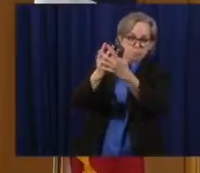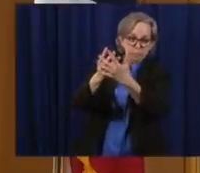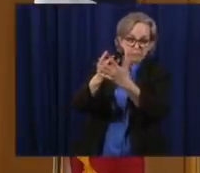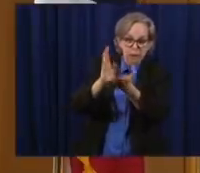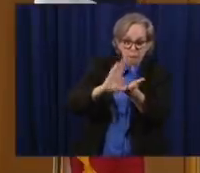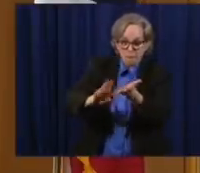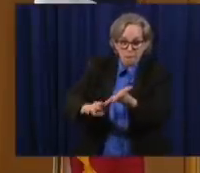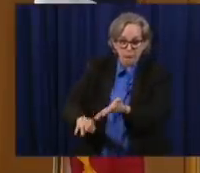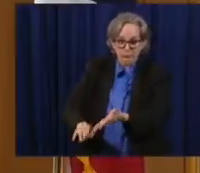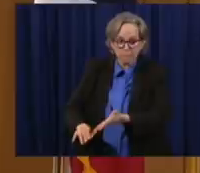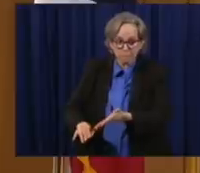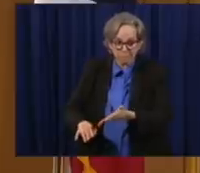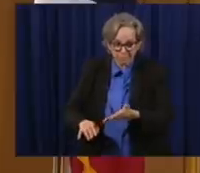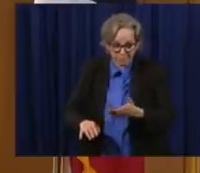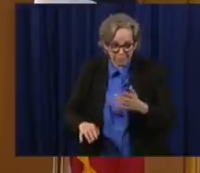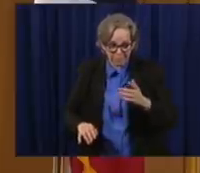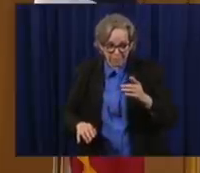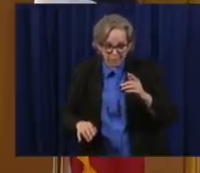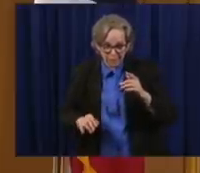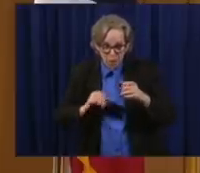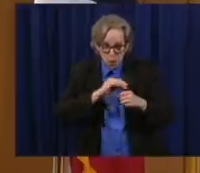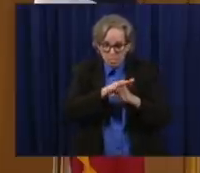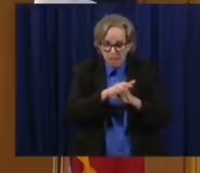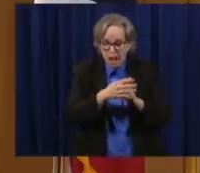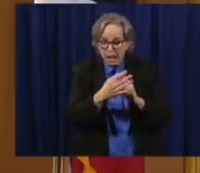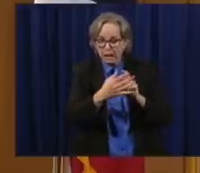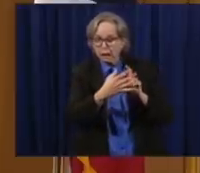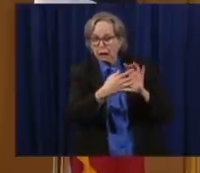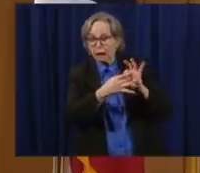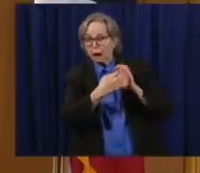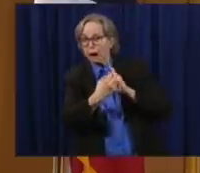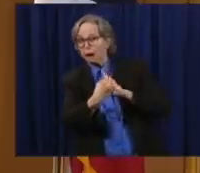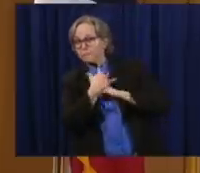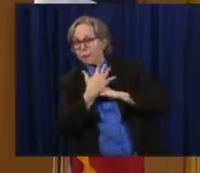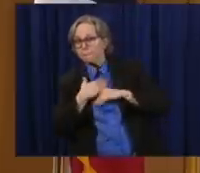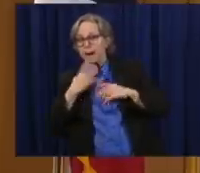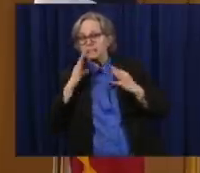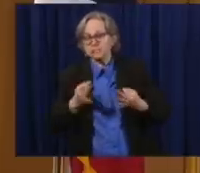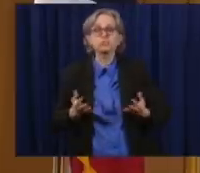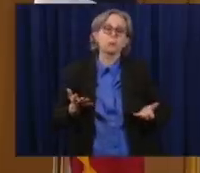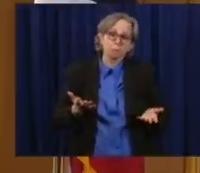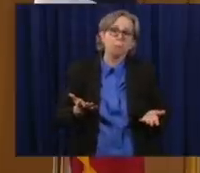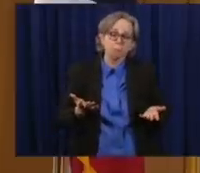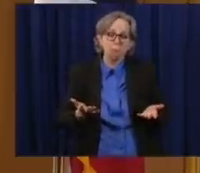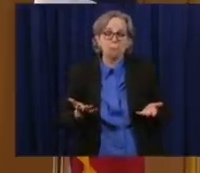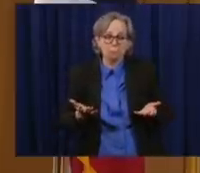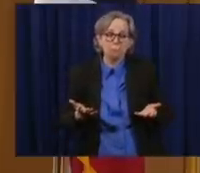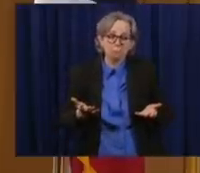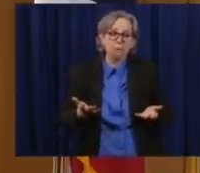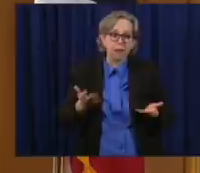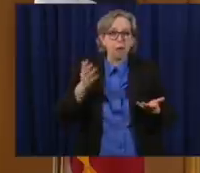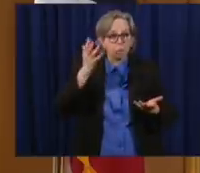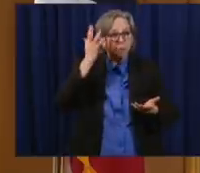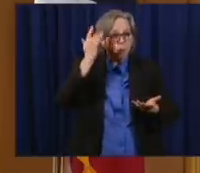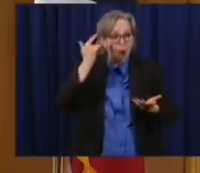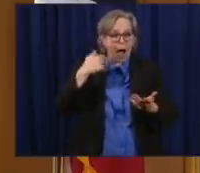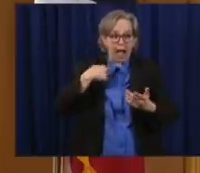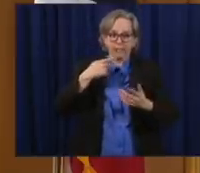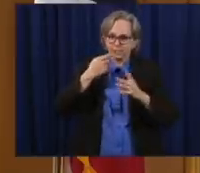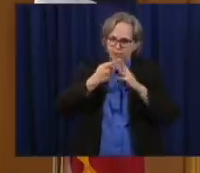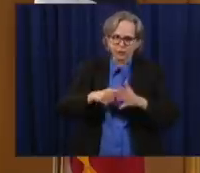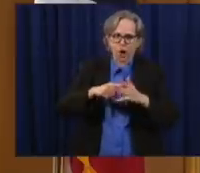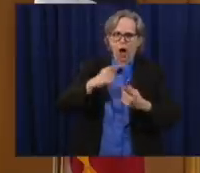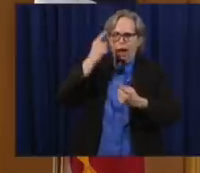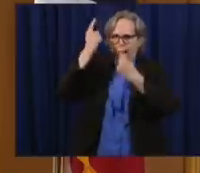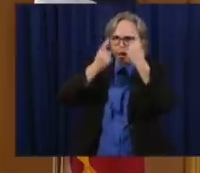you the other day that the coronavirus, made us go look at people who are over